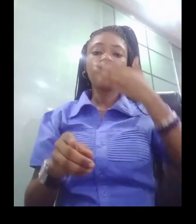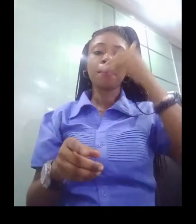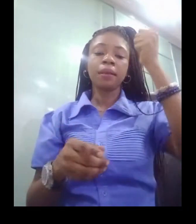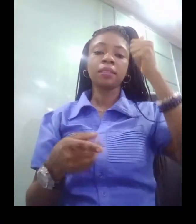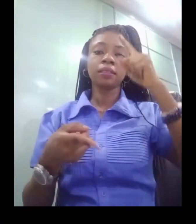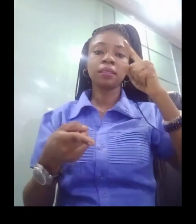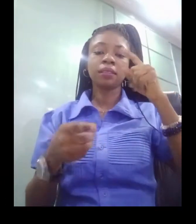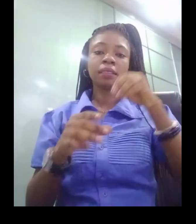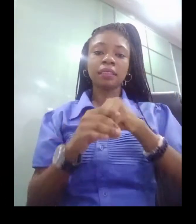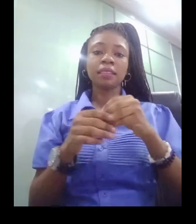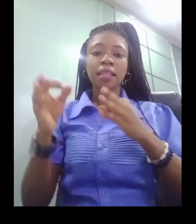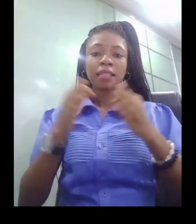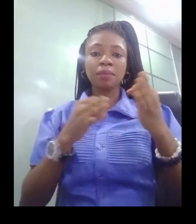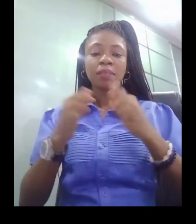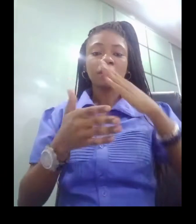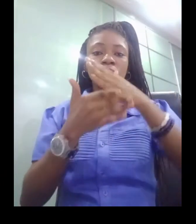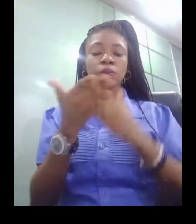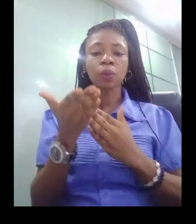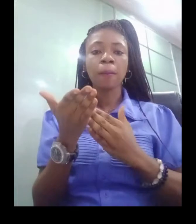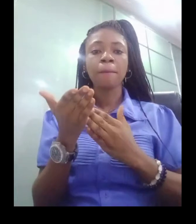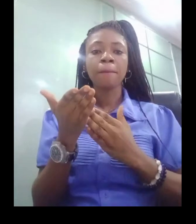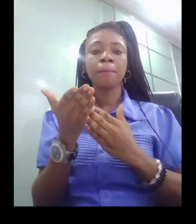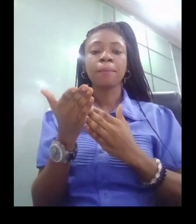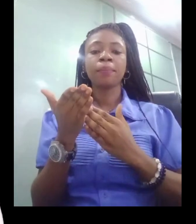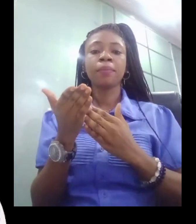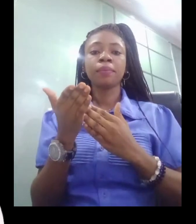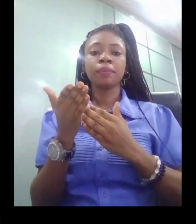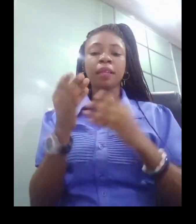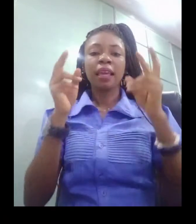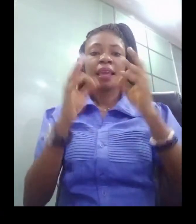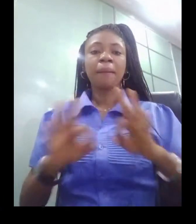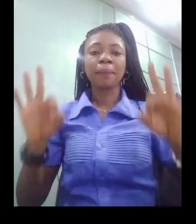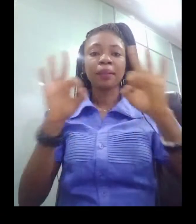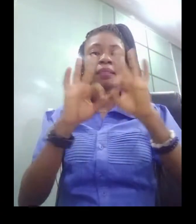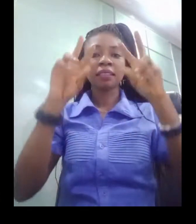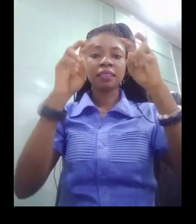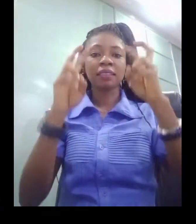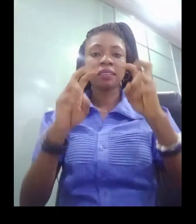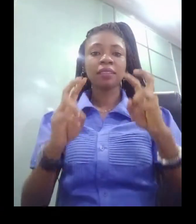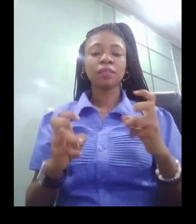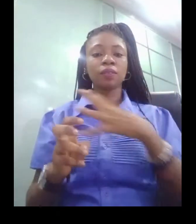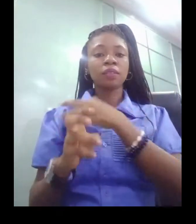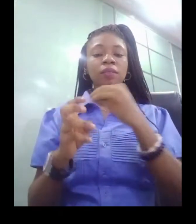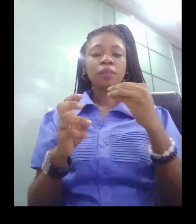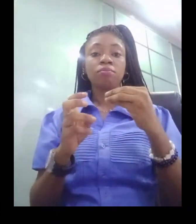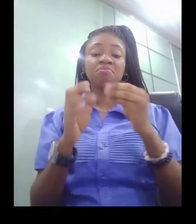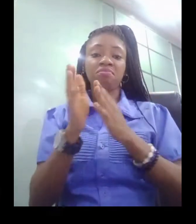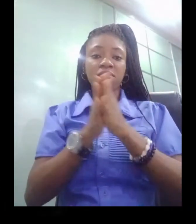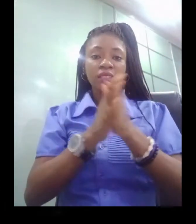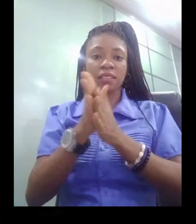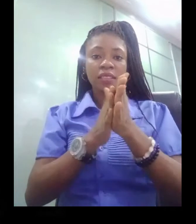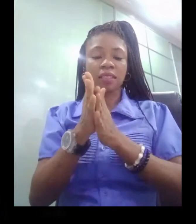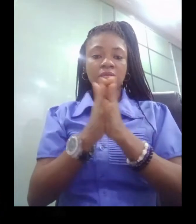some of the major issues or some of the interesting aspects of